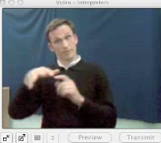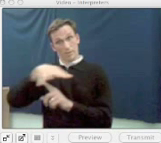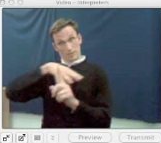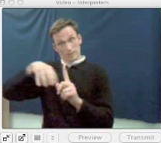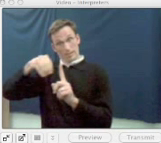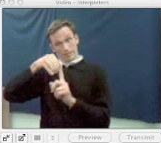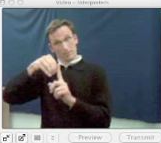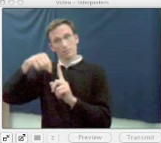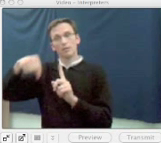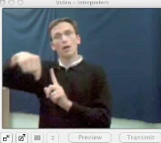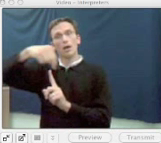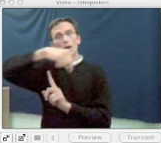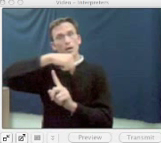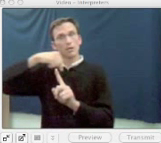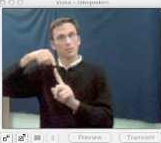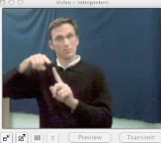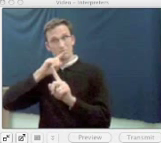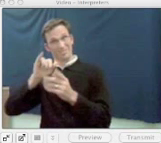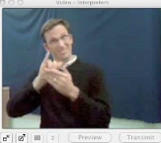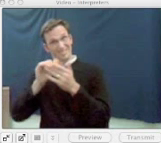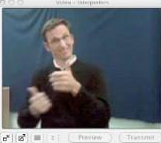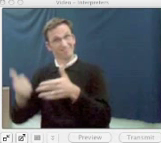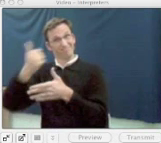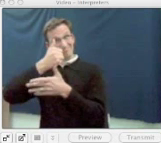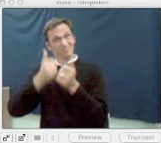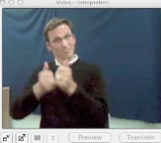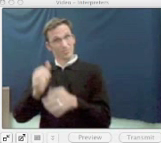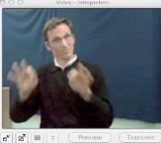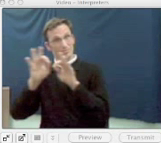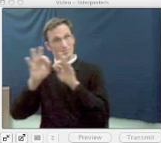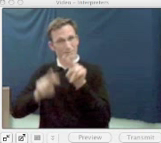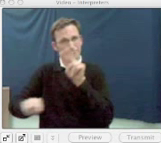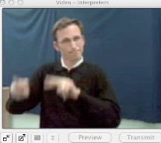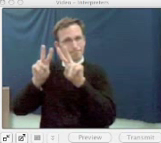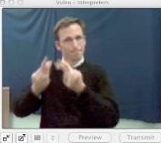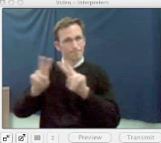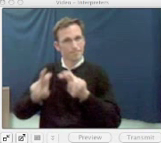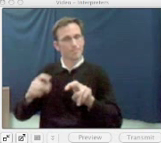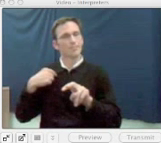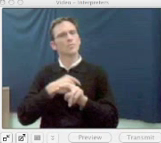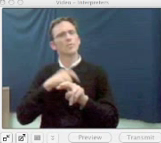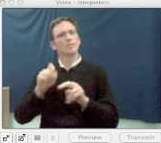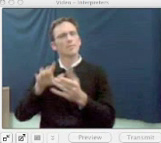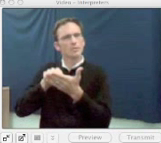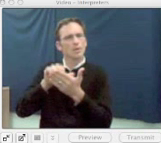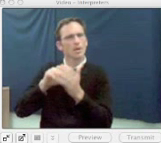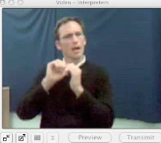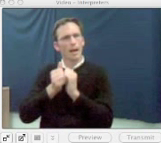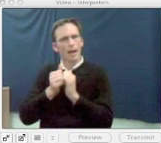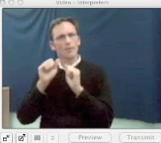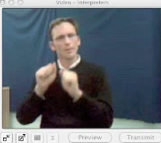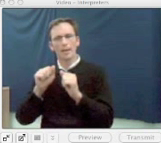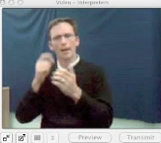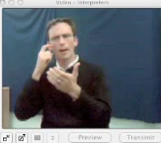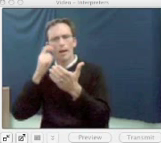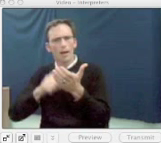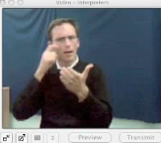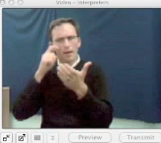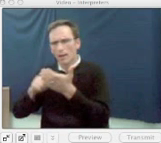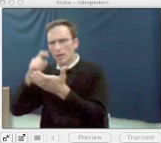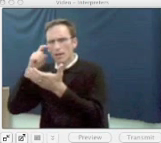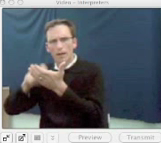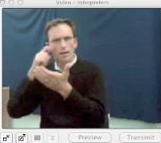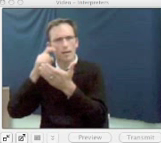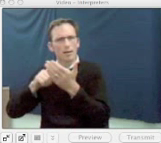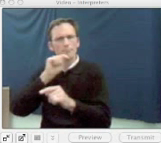context is primacy, then we would have to learn to identify and articulate contextual factors